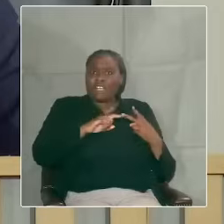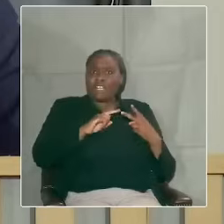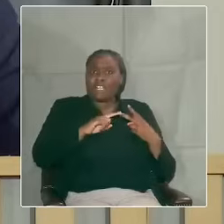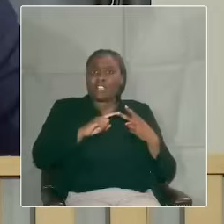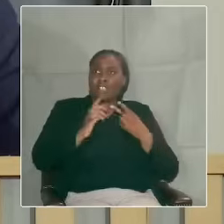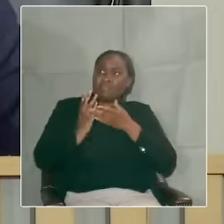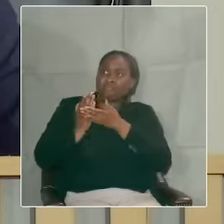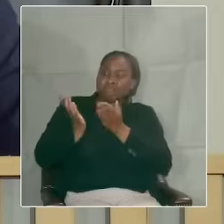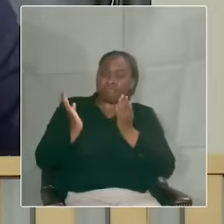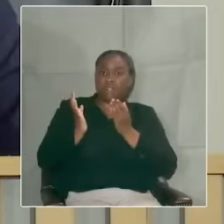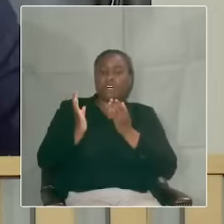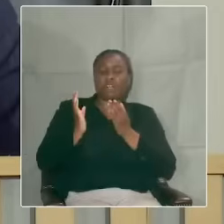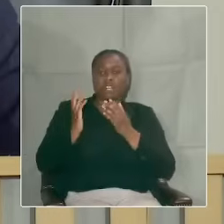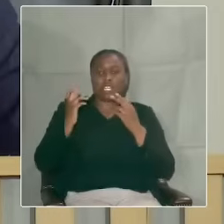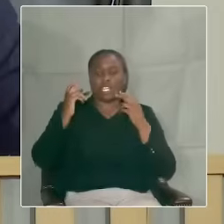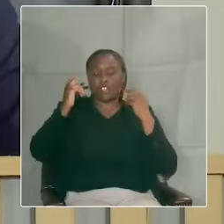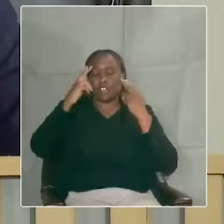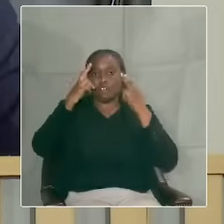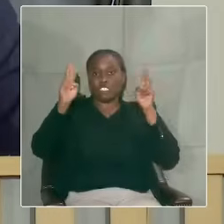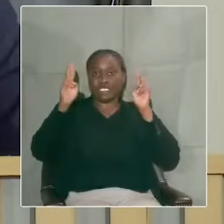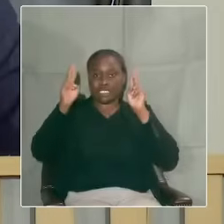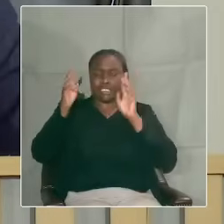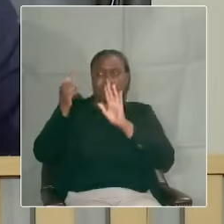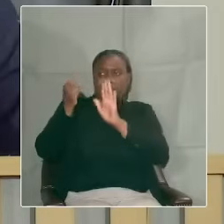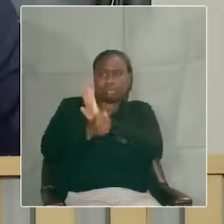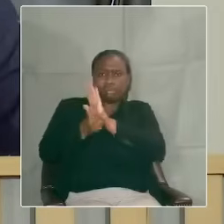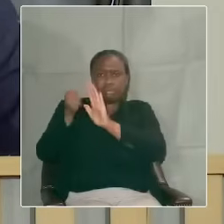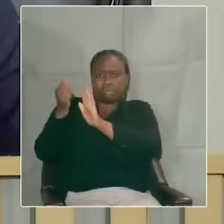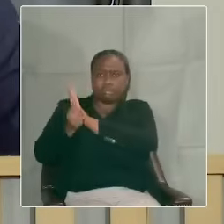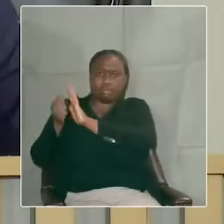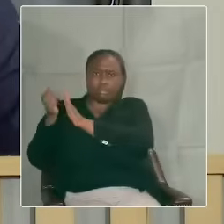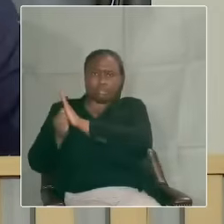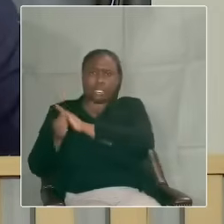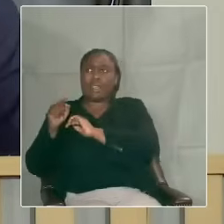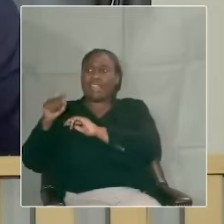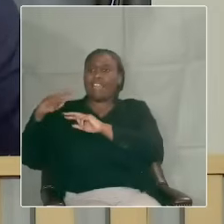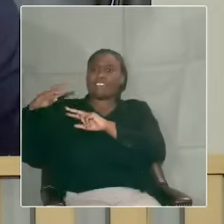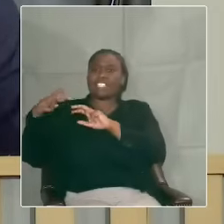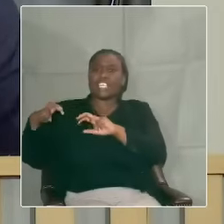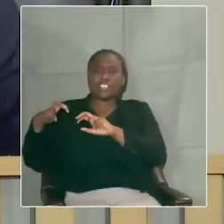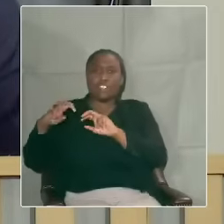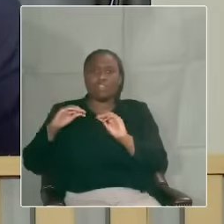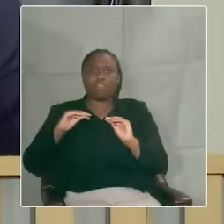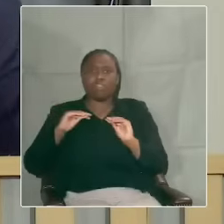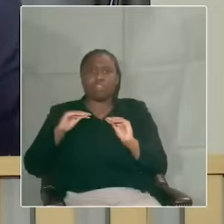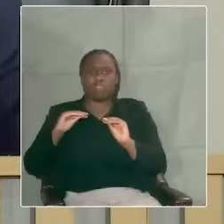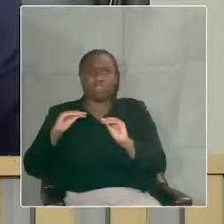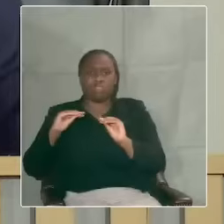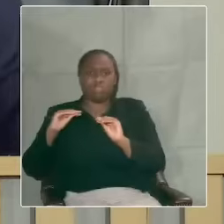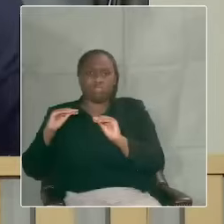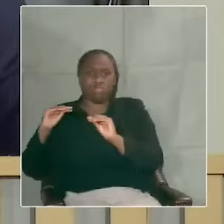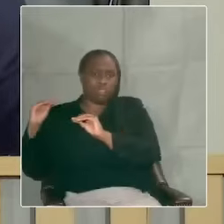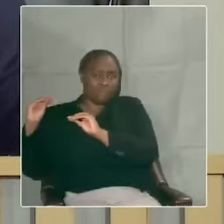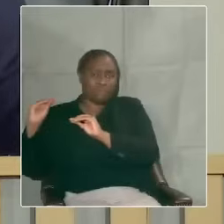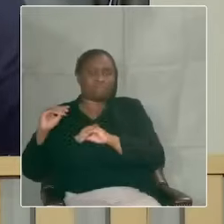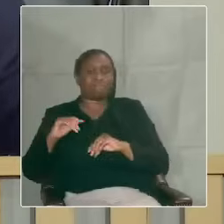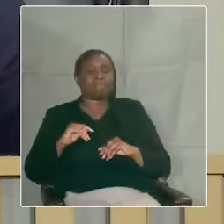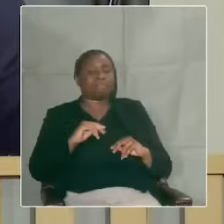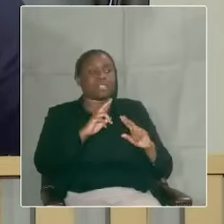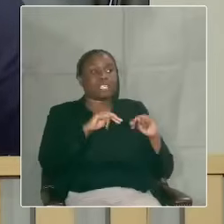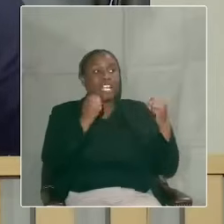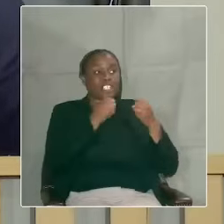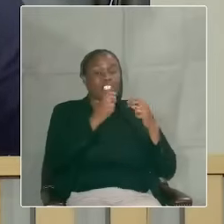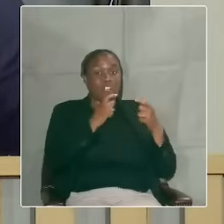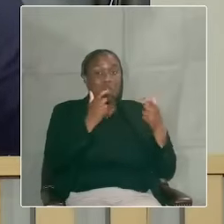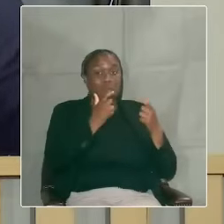officials of the university and the slow pace of the investigation thereof. The National Commissioner